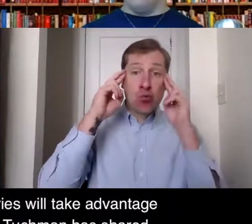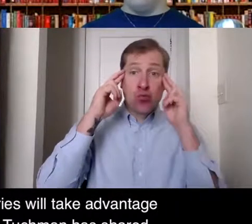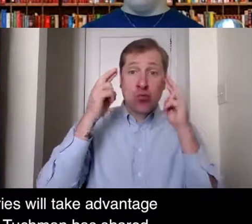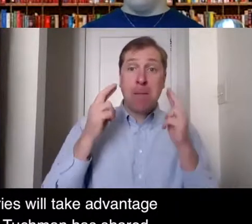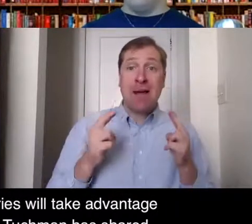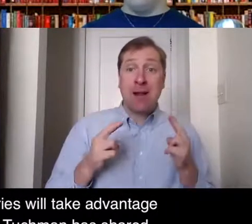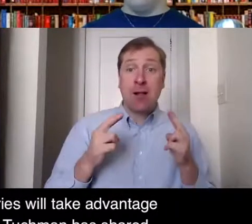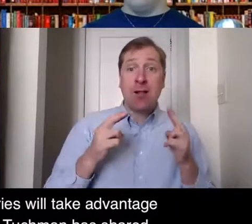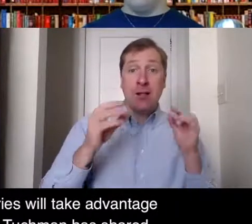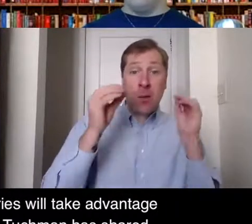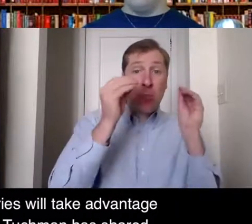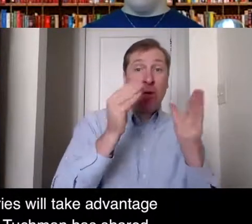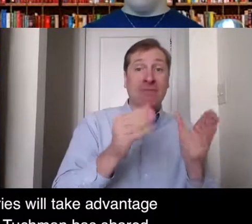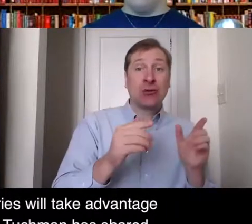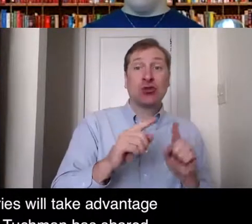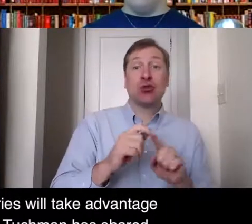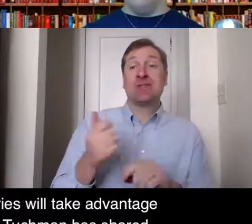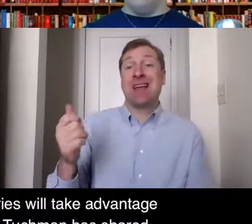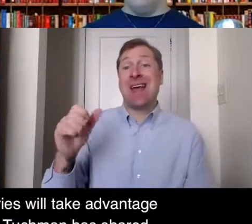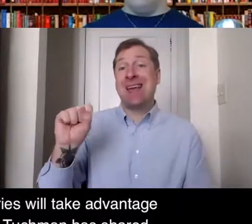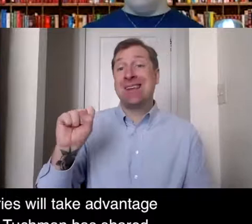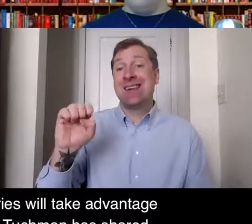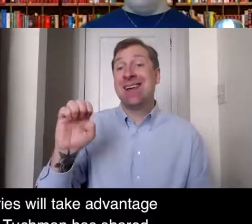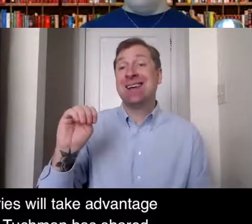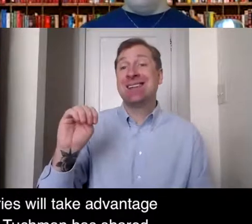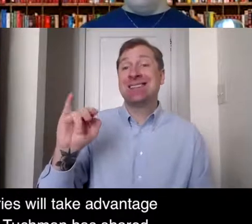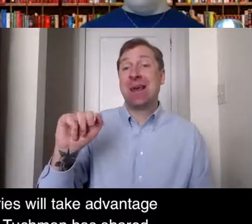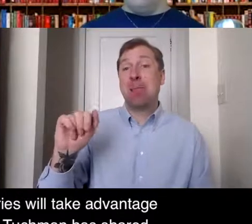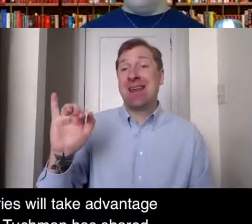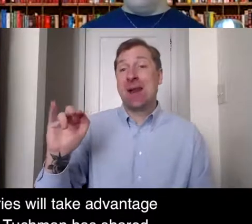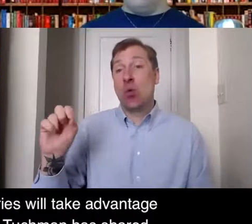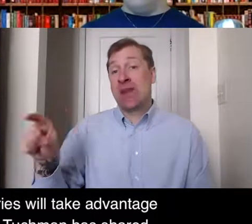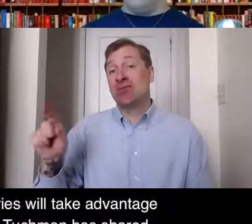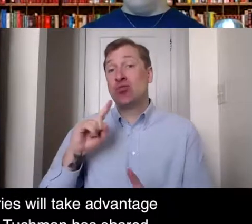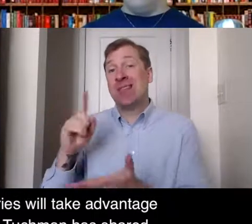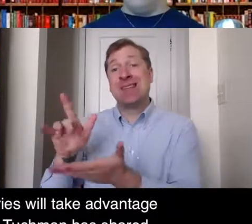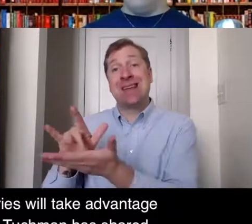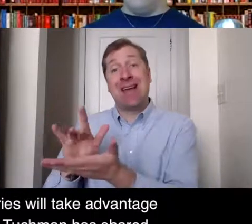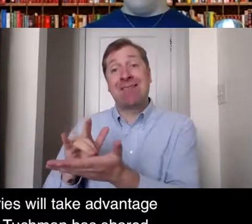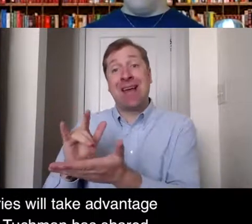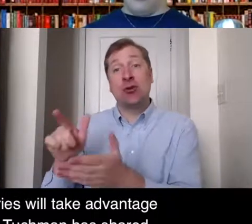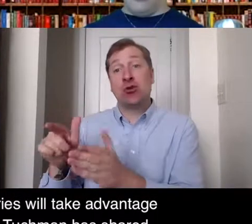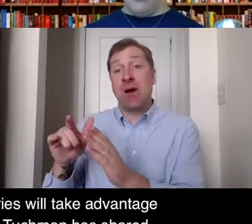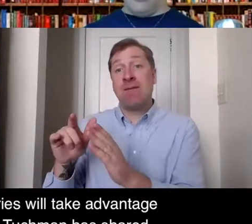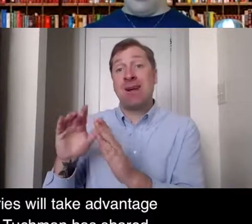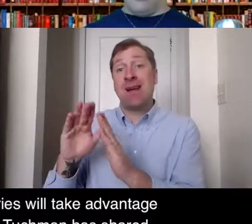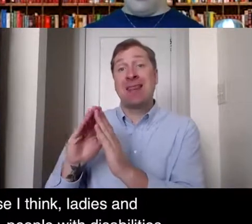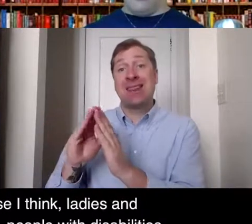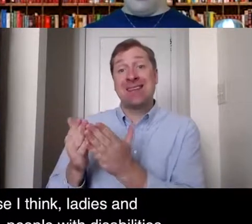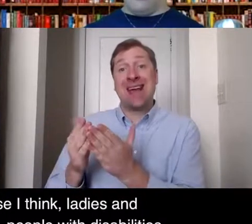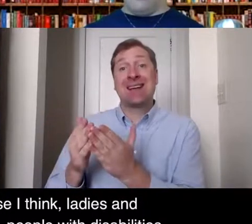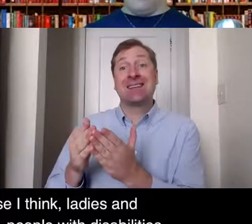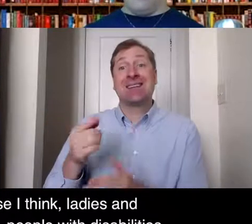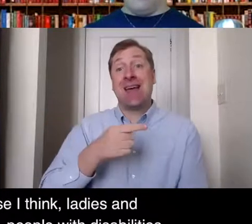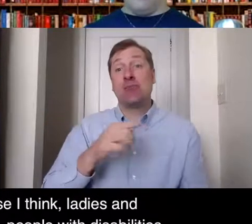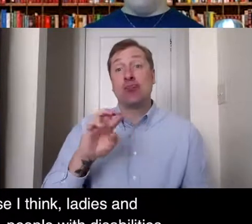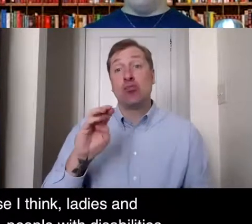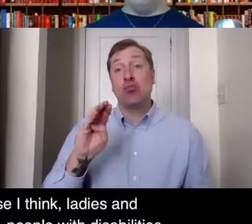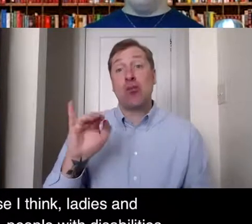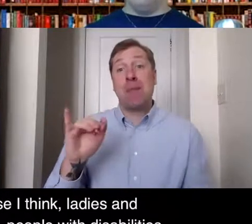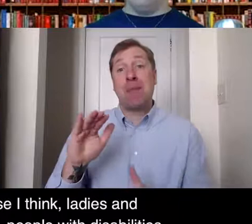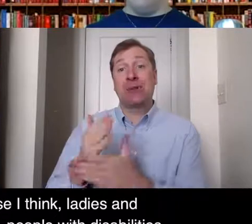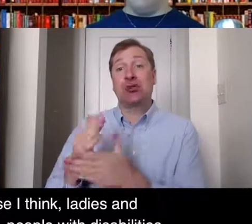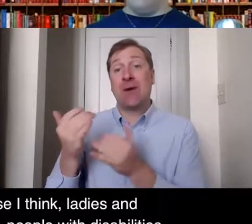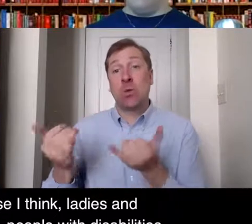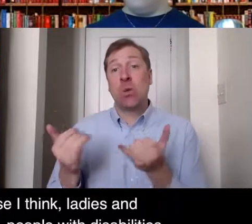and seminaries will take advantage of the text that Rabbi Tuchman has shared with us